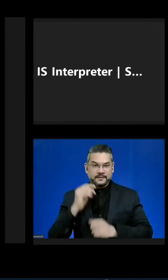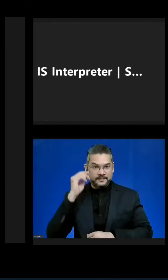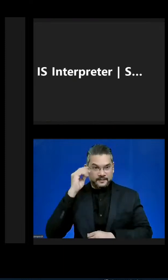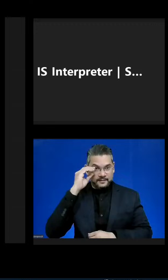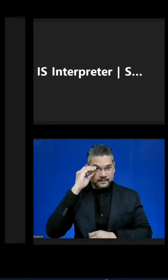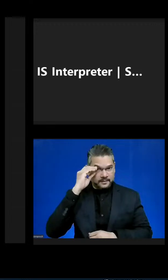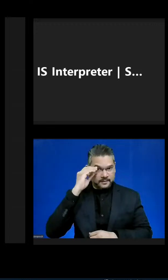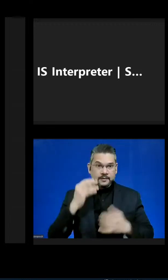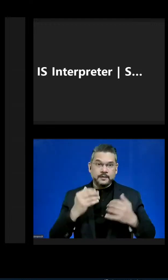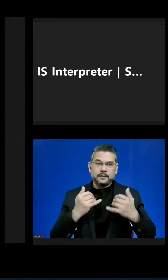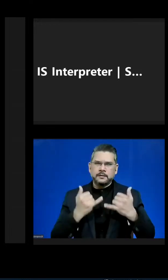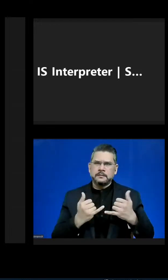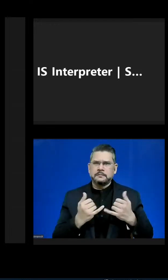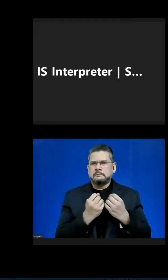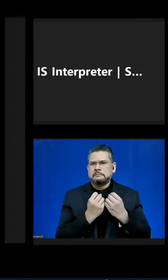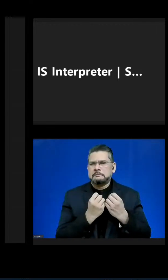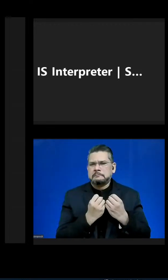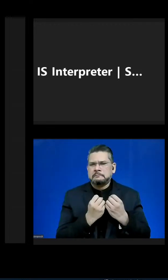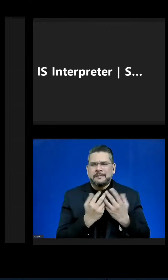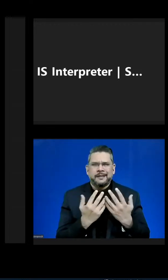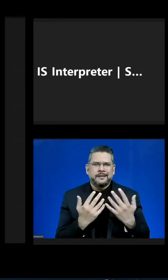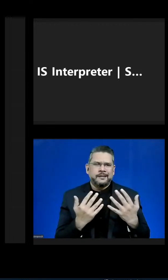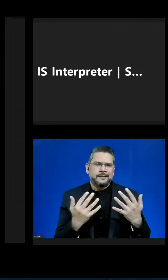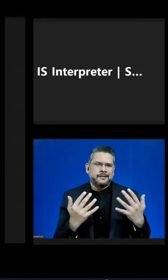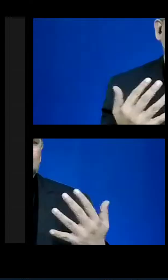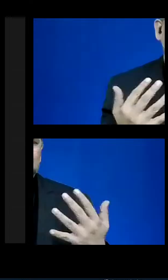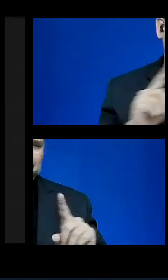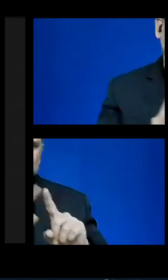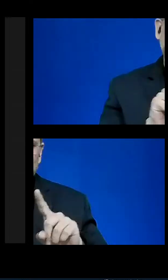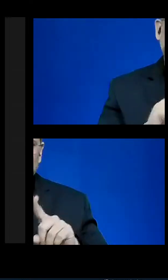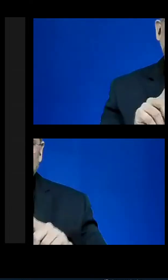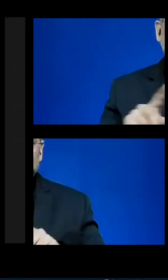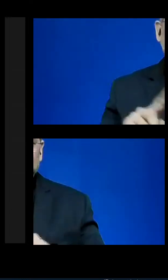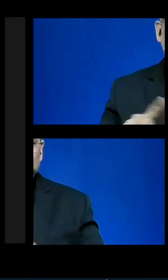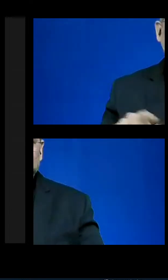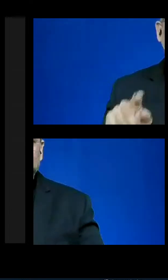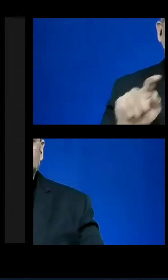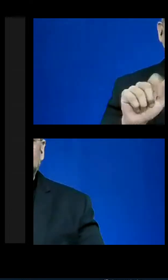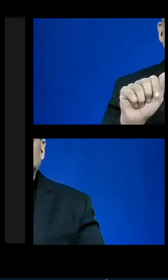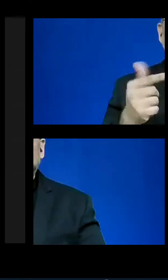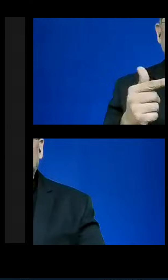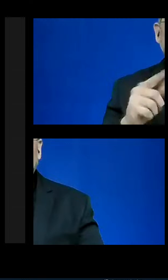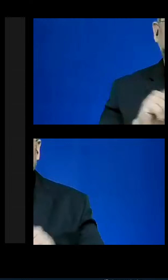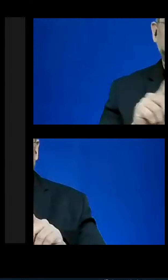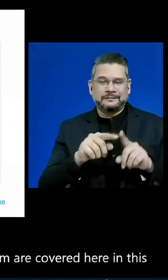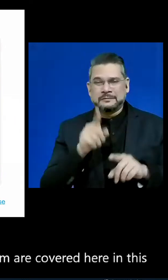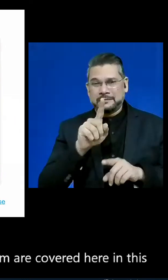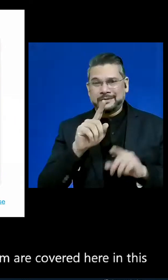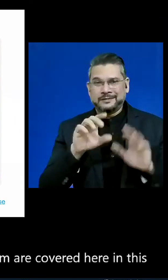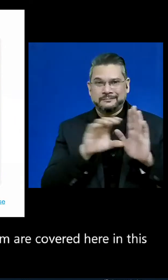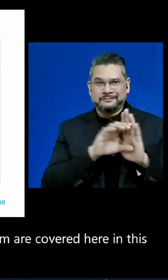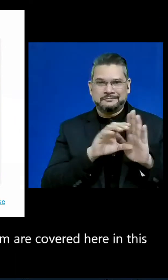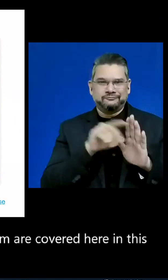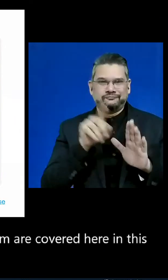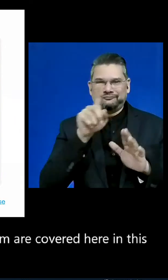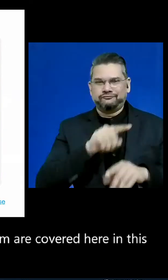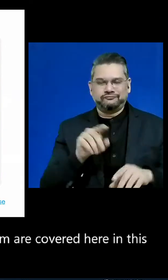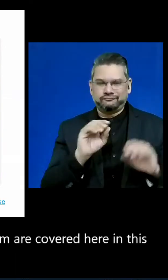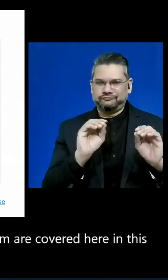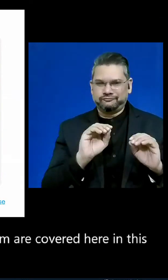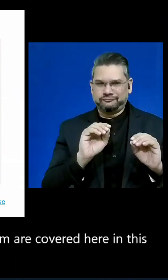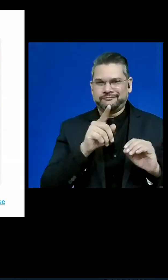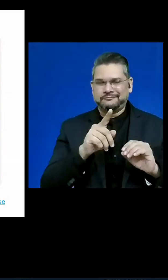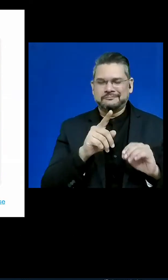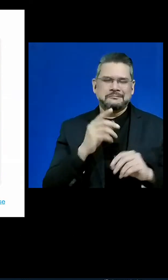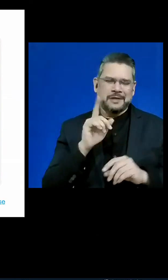there are many, many different types of tags, and not all of them are covered here in this diagram. So it's really important